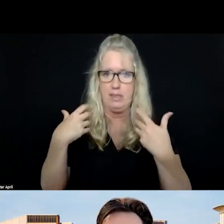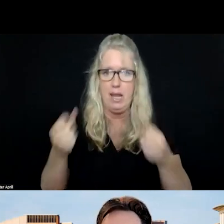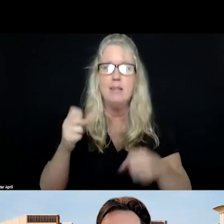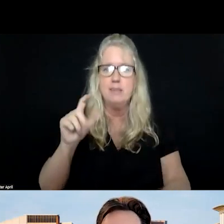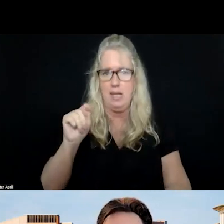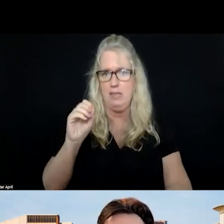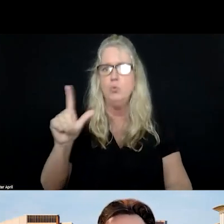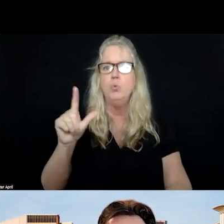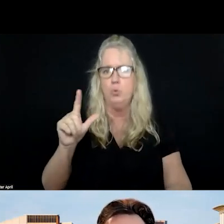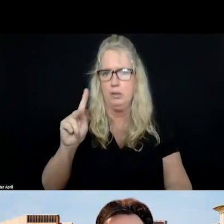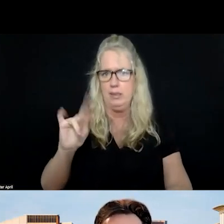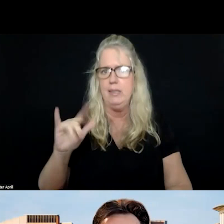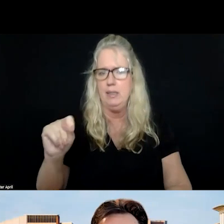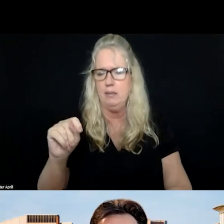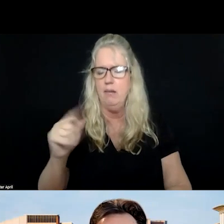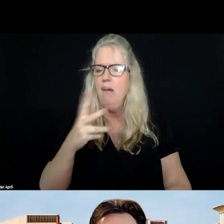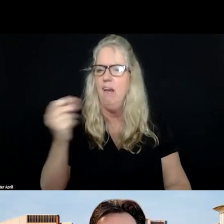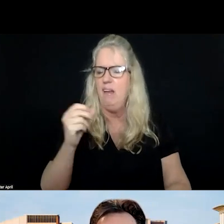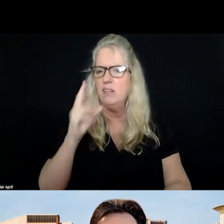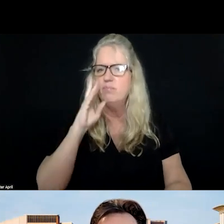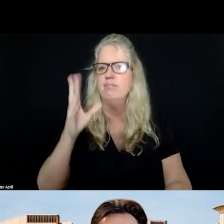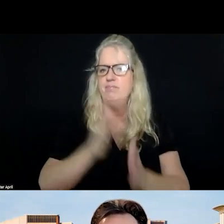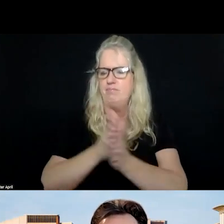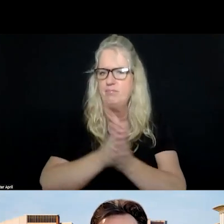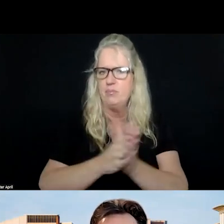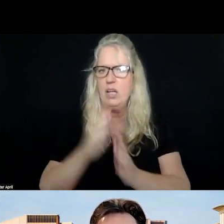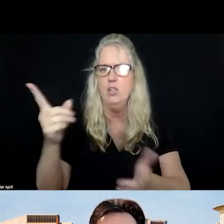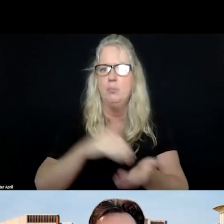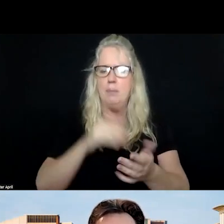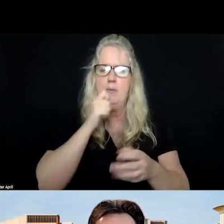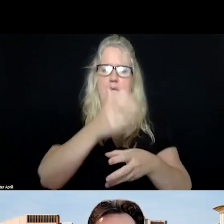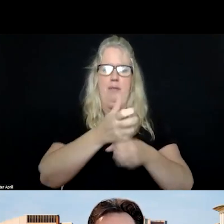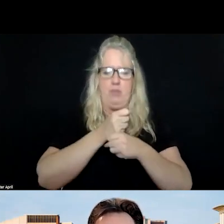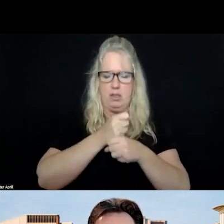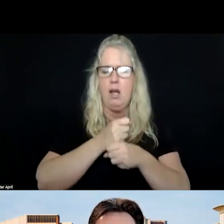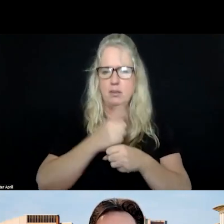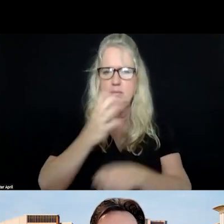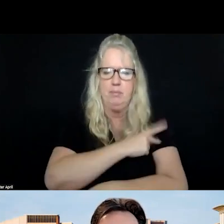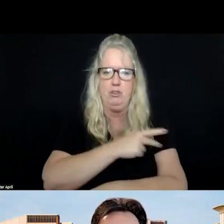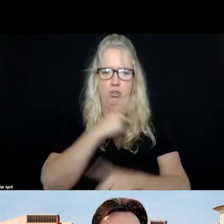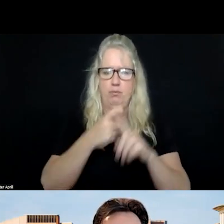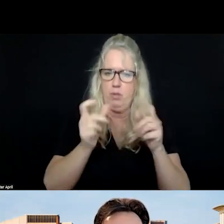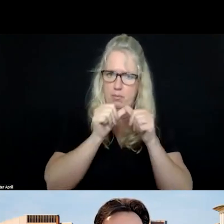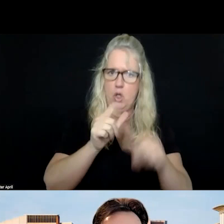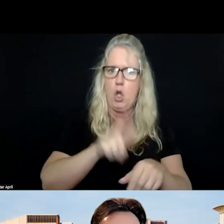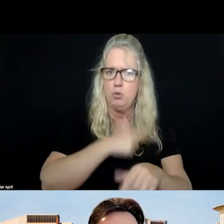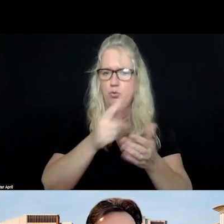toolkit and an initiative to advise clinicians who have inherited patients on long-term opioids. Next